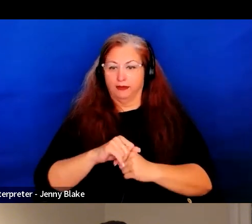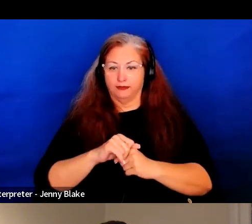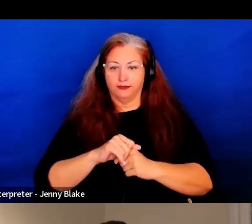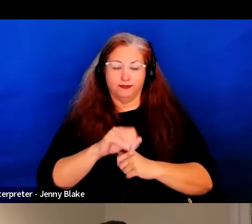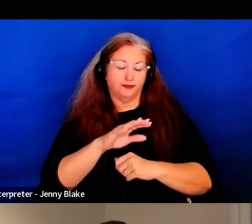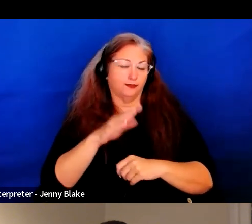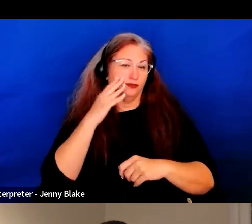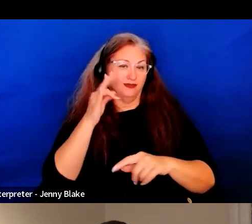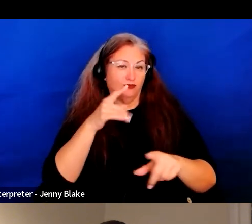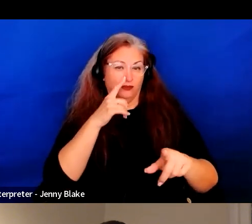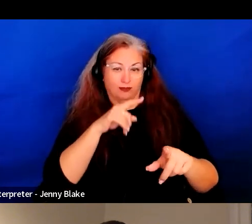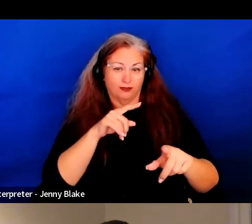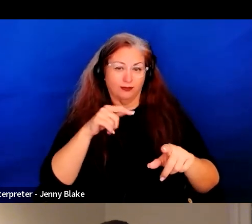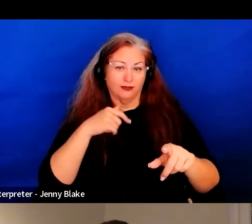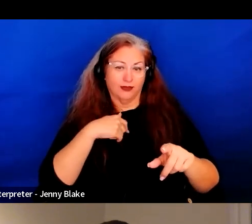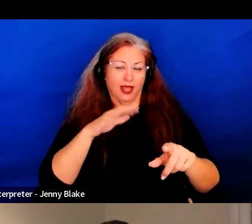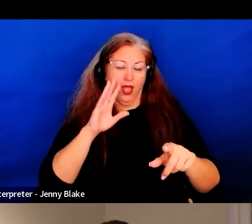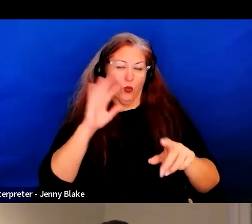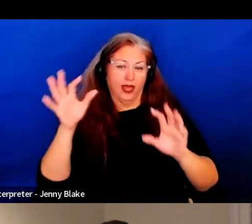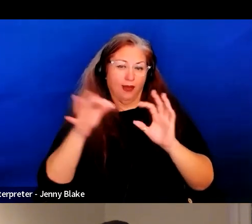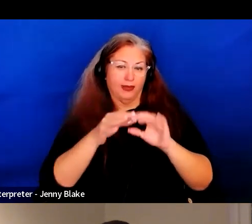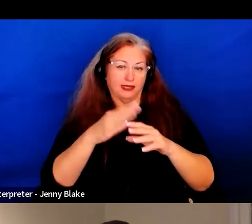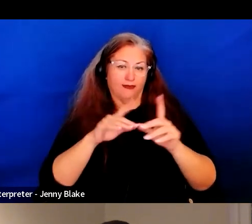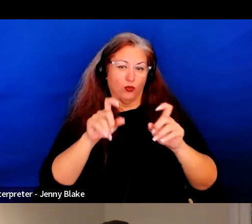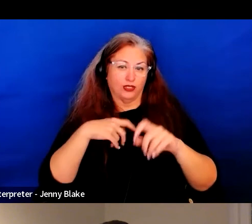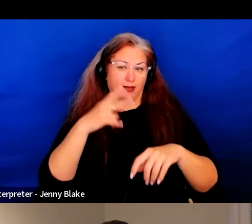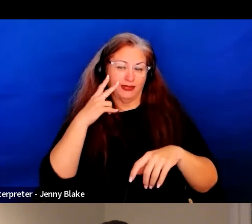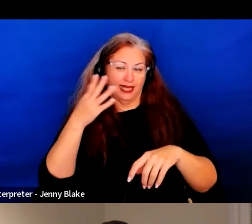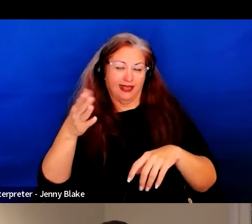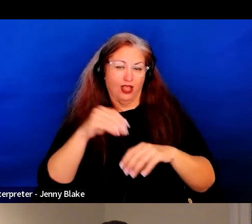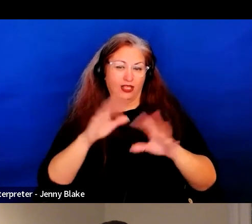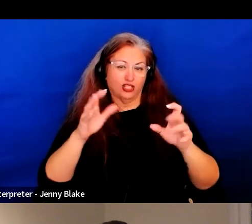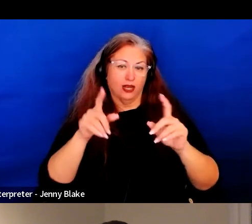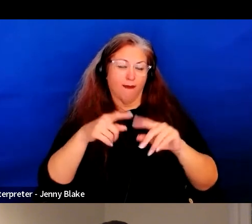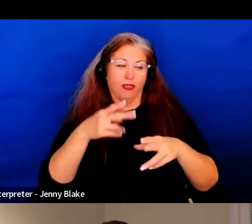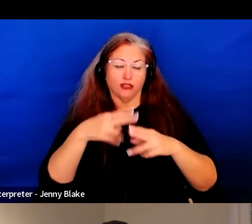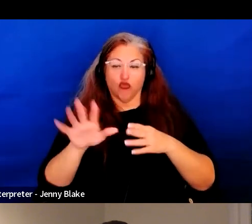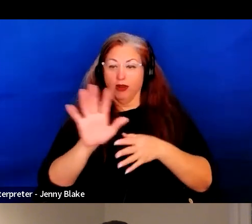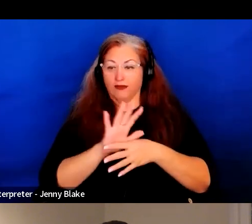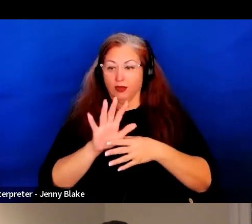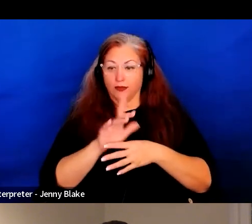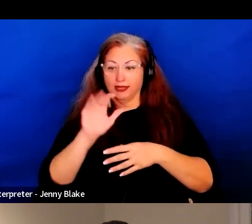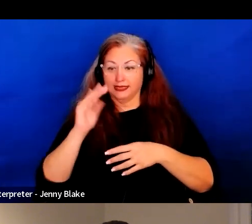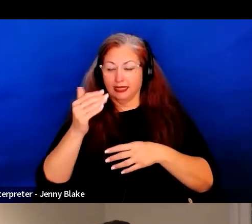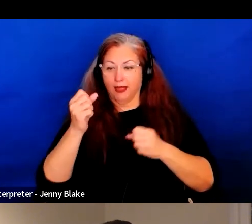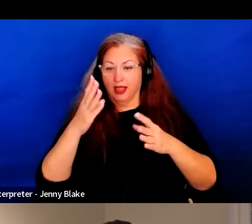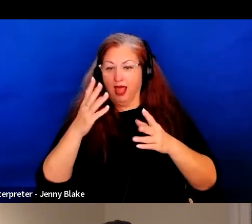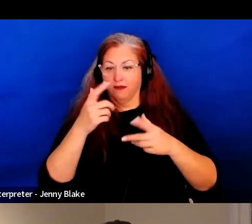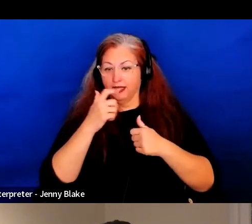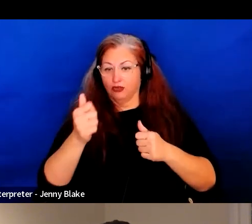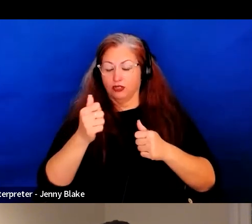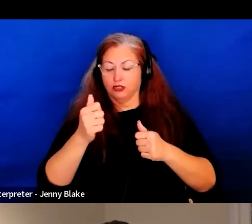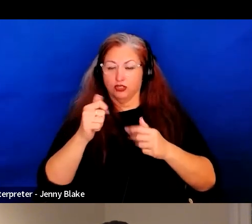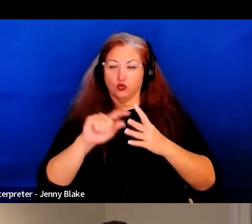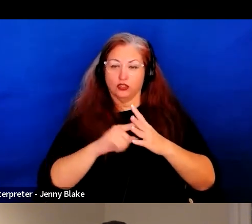know what, if it's okay, I'm going to loop in some of the questions that I'm seeing in the chat about short films, because it seems like there's a lot of interest in people